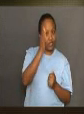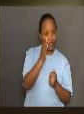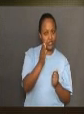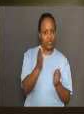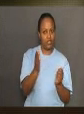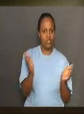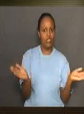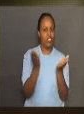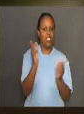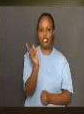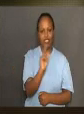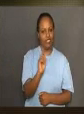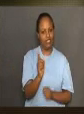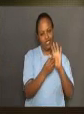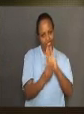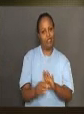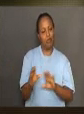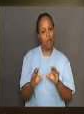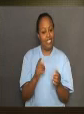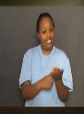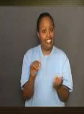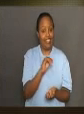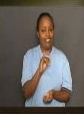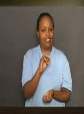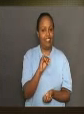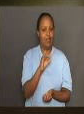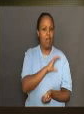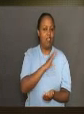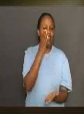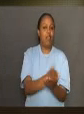offender from further criminal behavior.